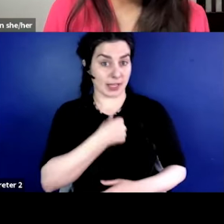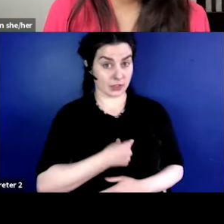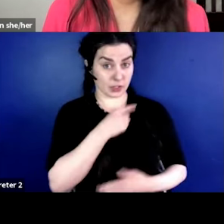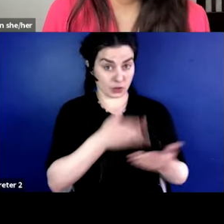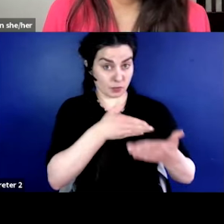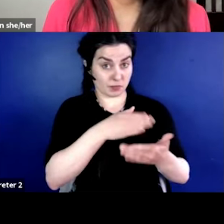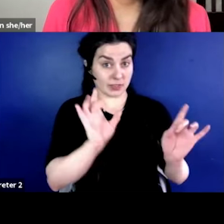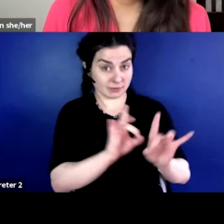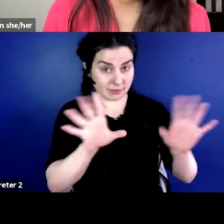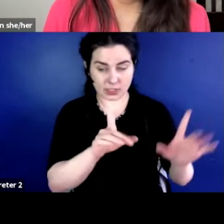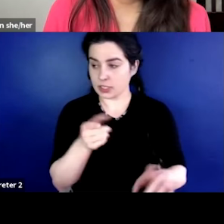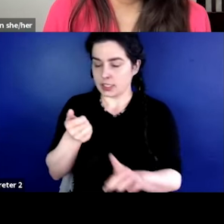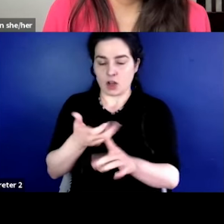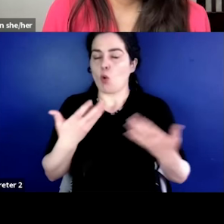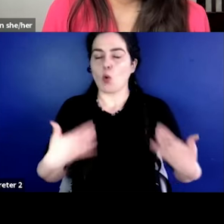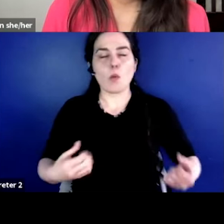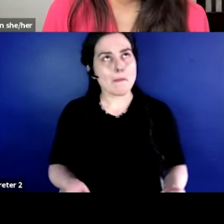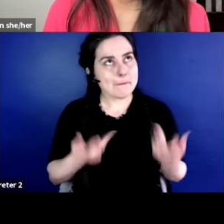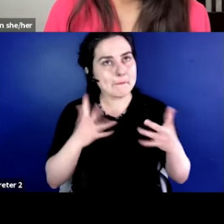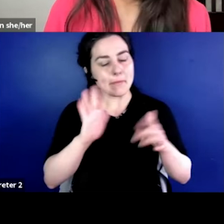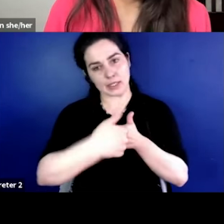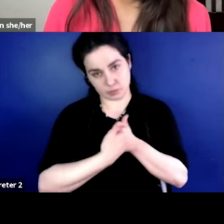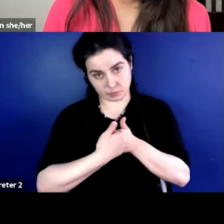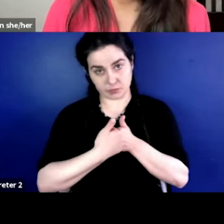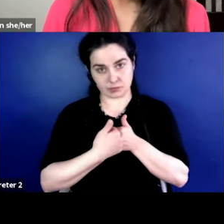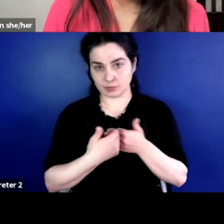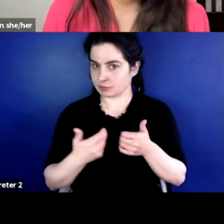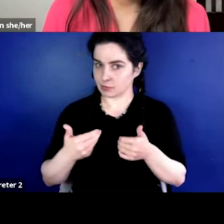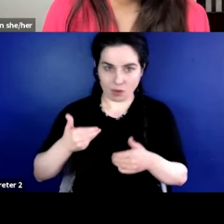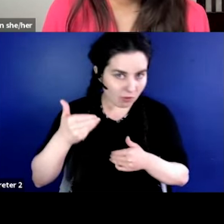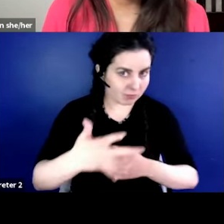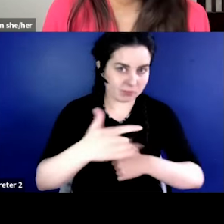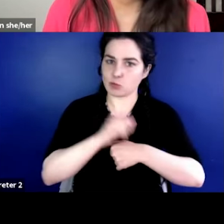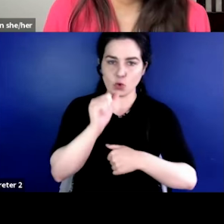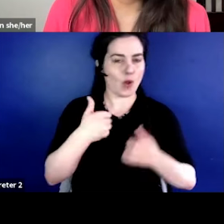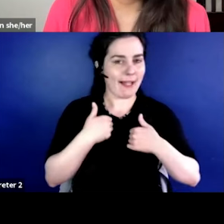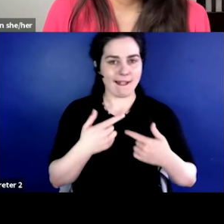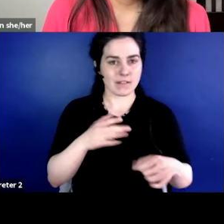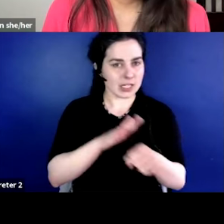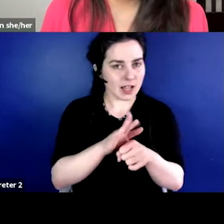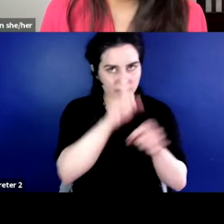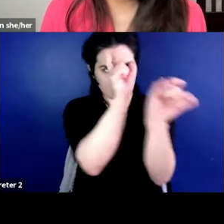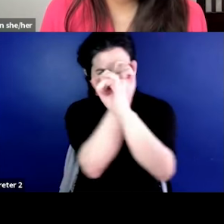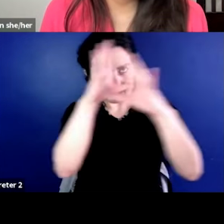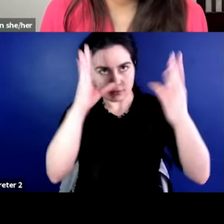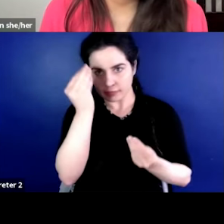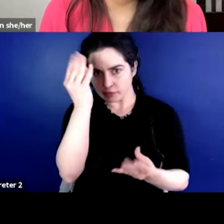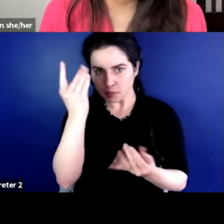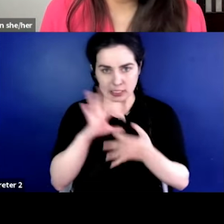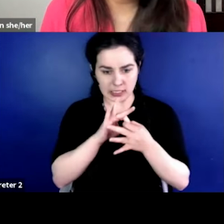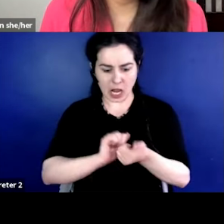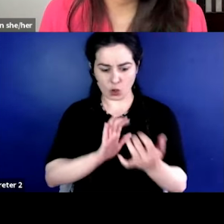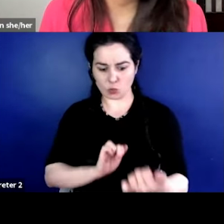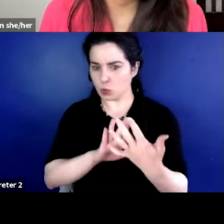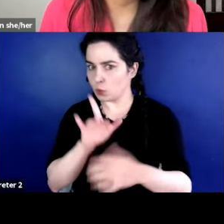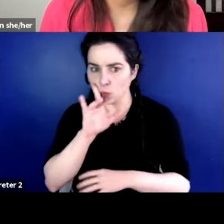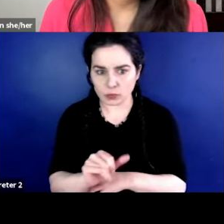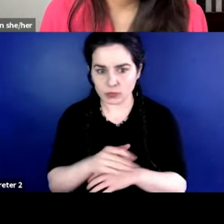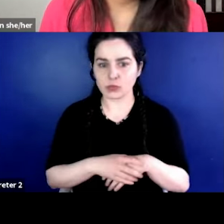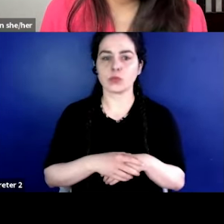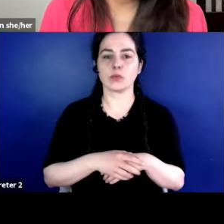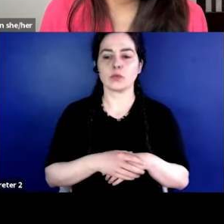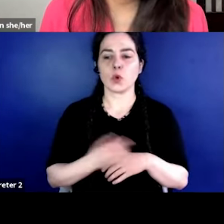so many challenges with it and oftentimes are not onboarded with enough information about how to address it. And what we heard from international students we talked to with this